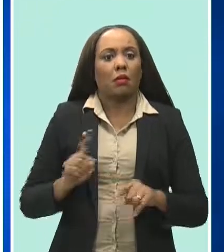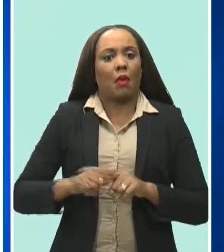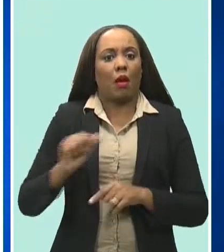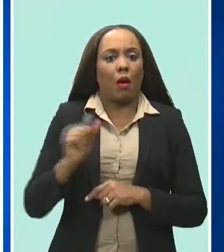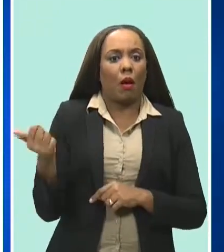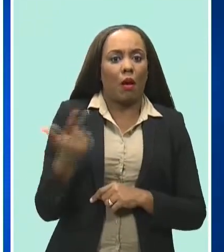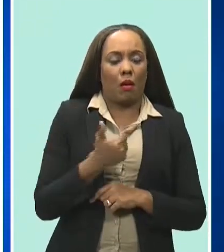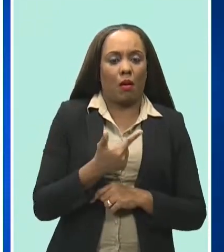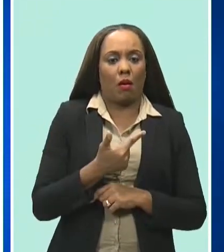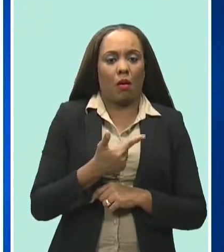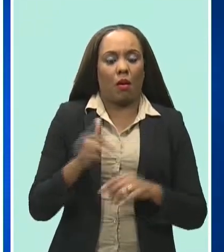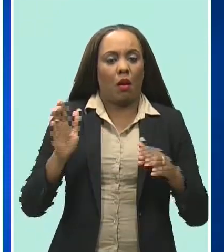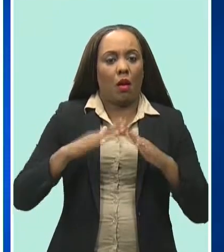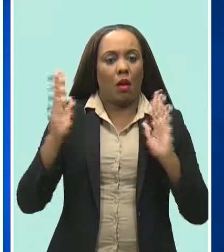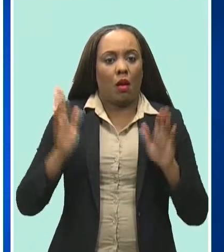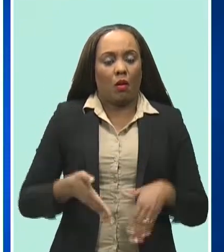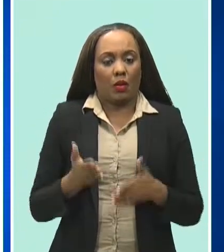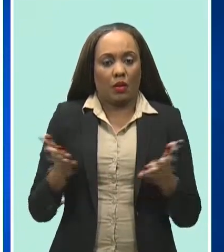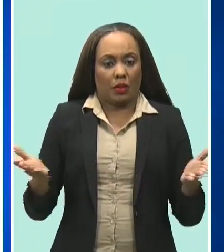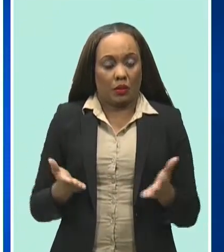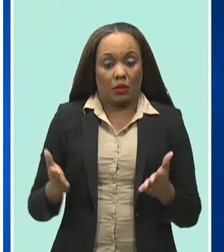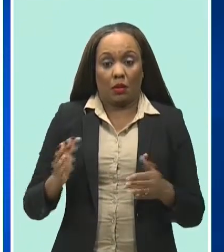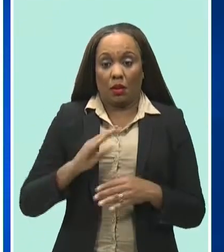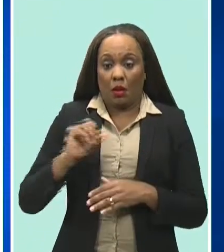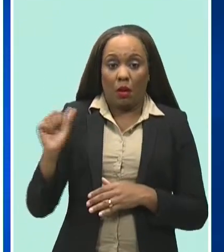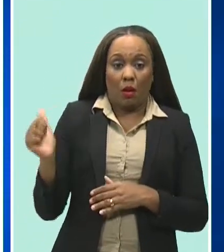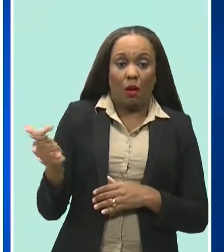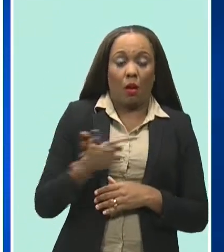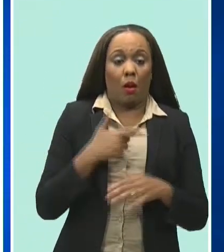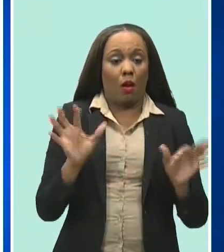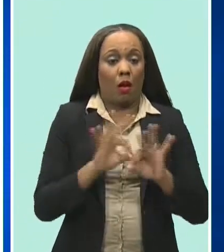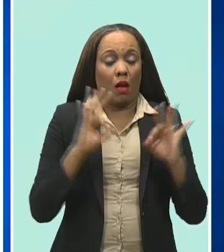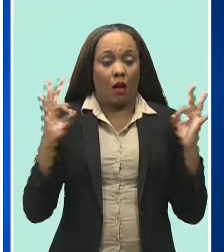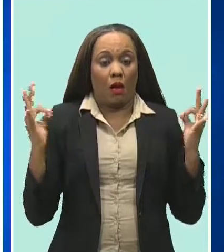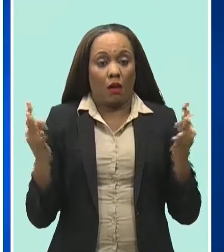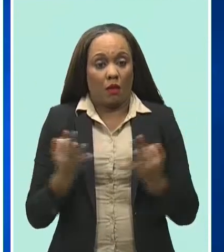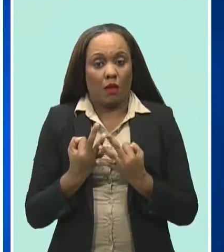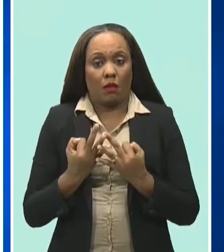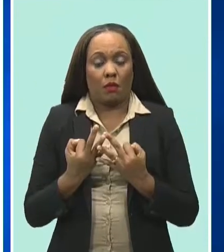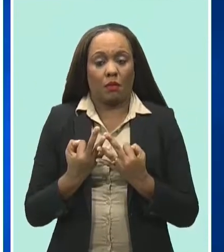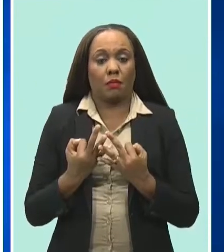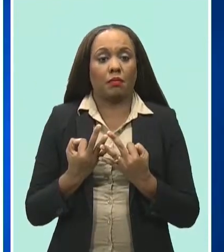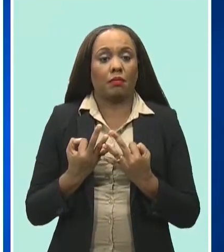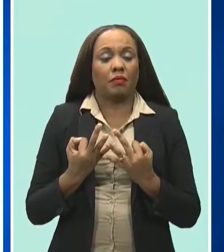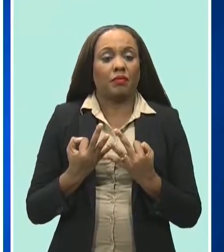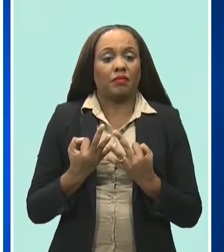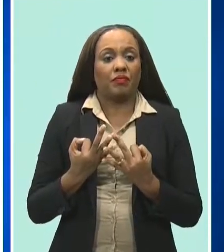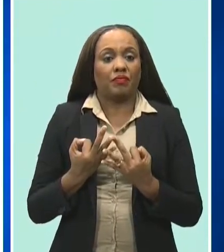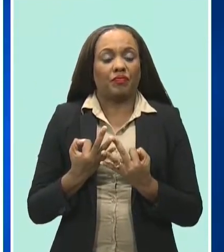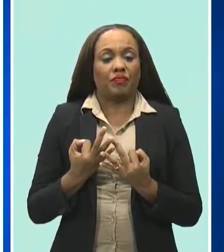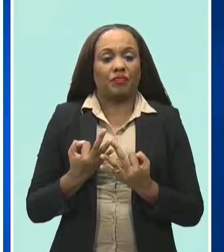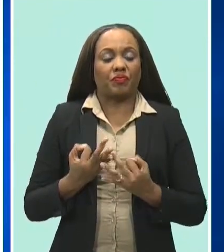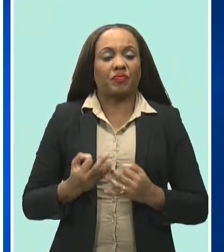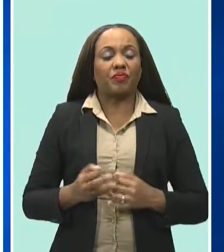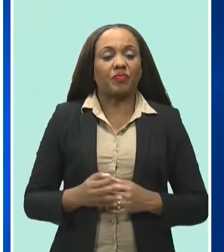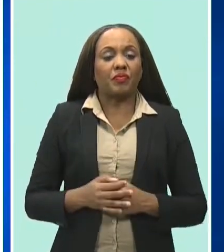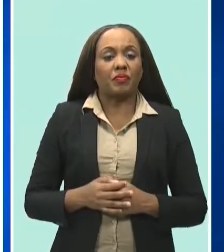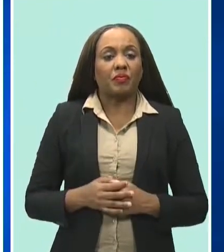in Barbados, every single extended family can point to